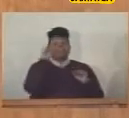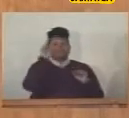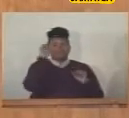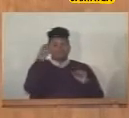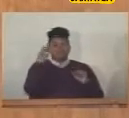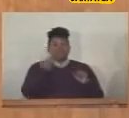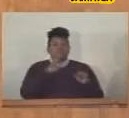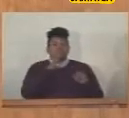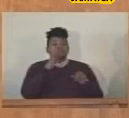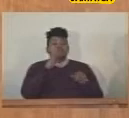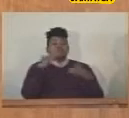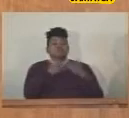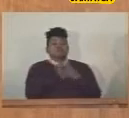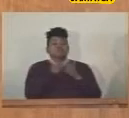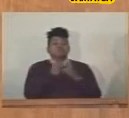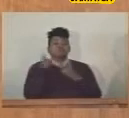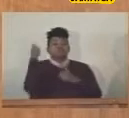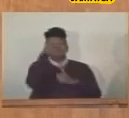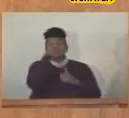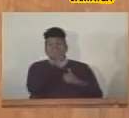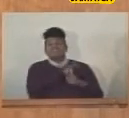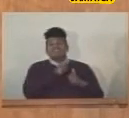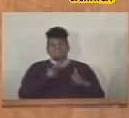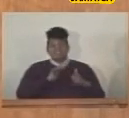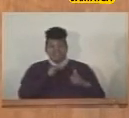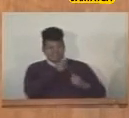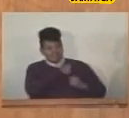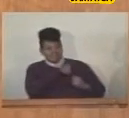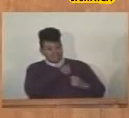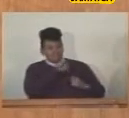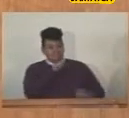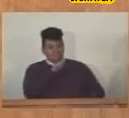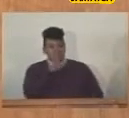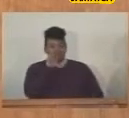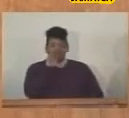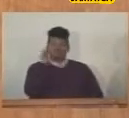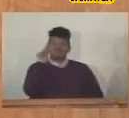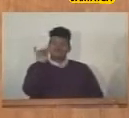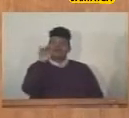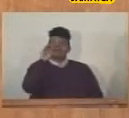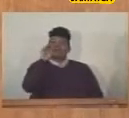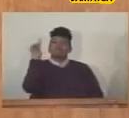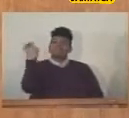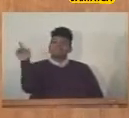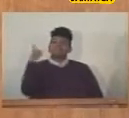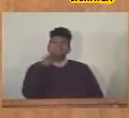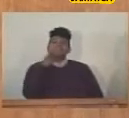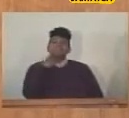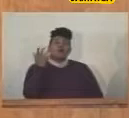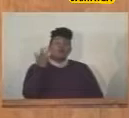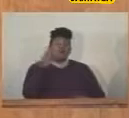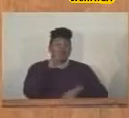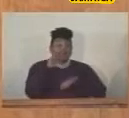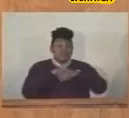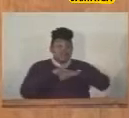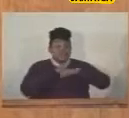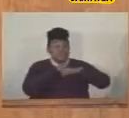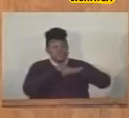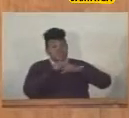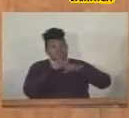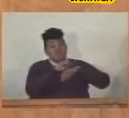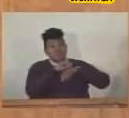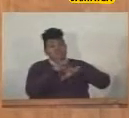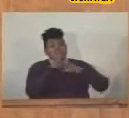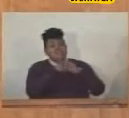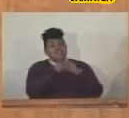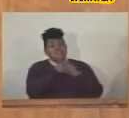the new Chief of Staff, Defense Staff, Rocky Mead, said that the National Security Council